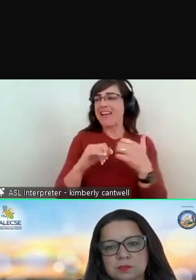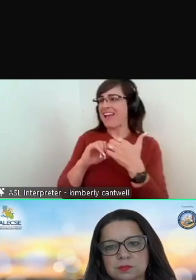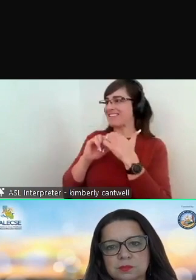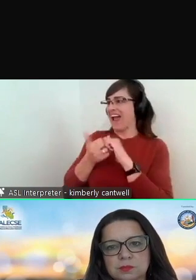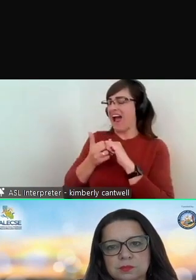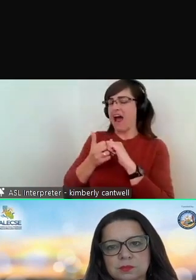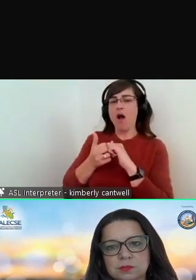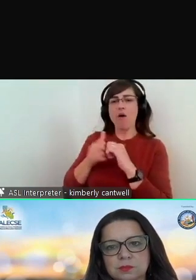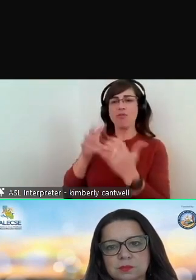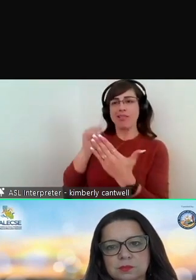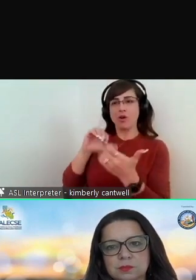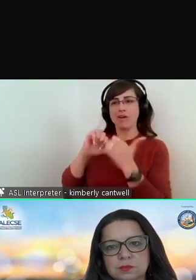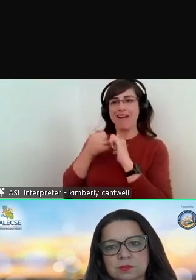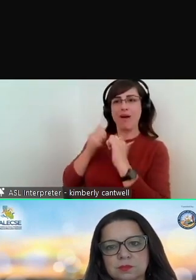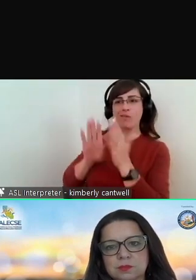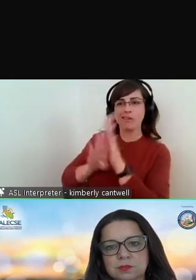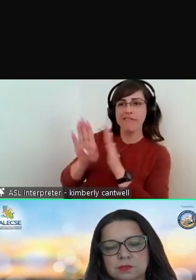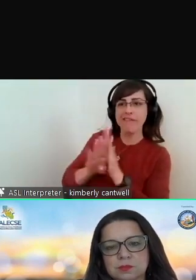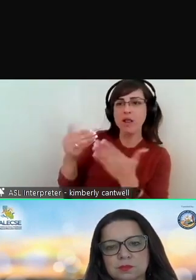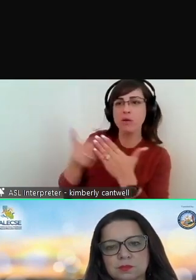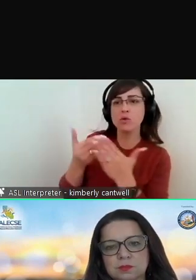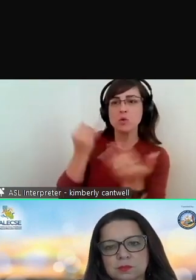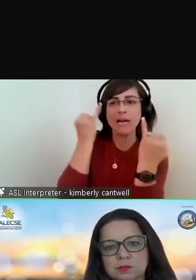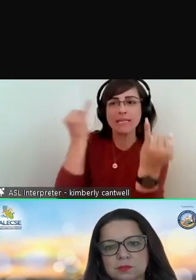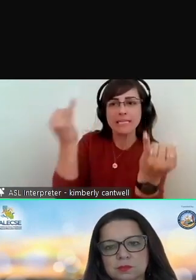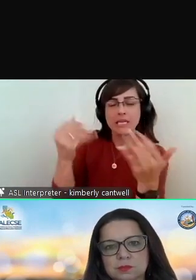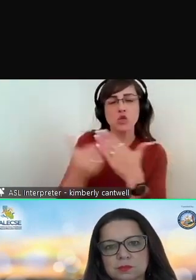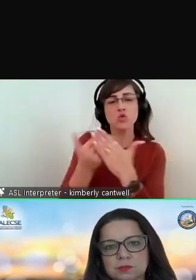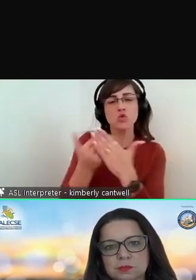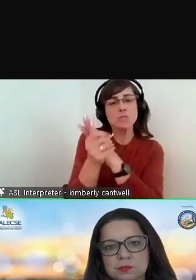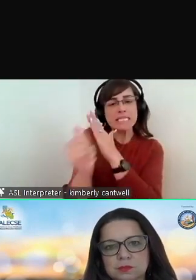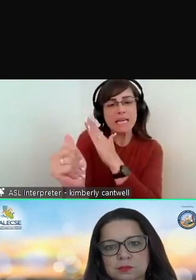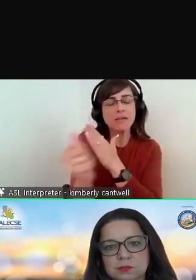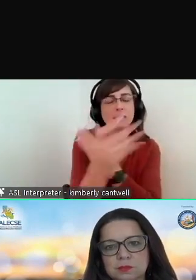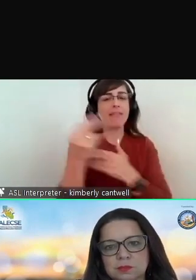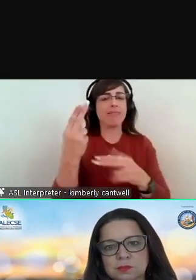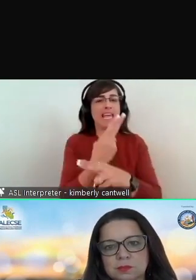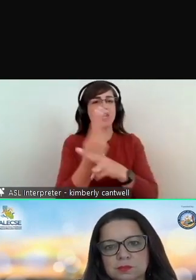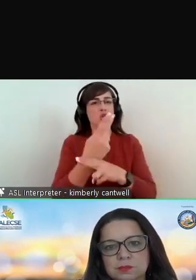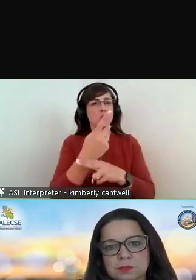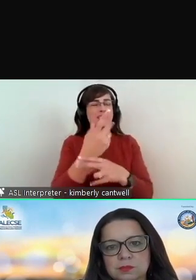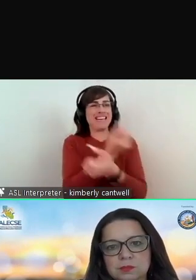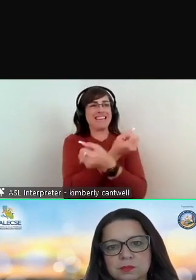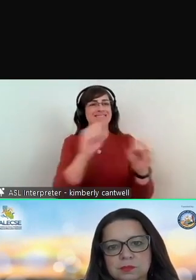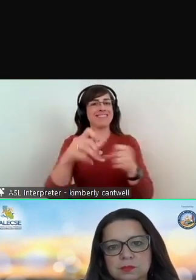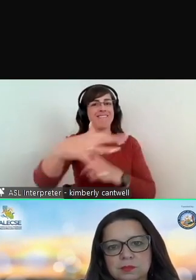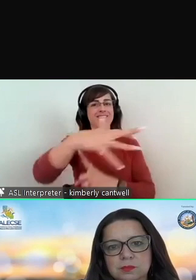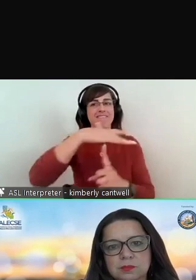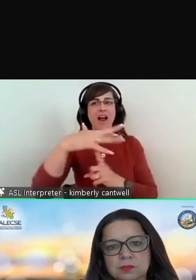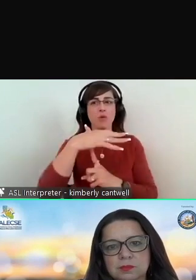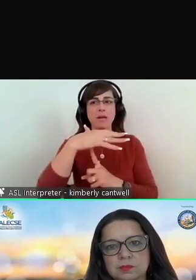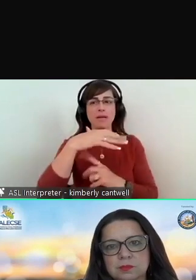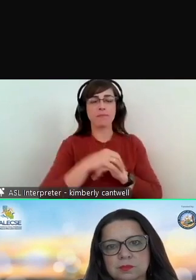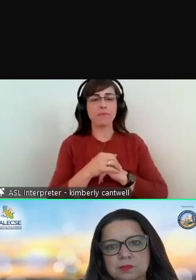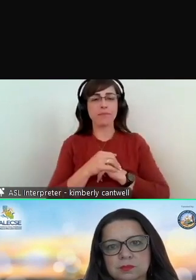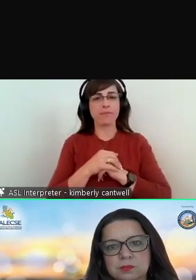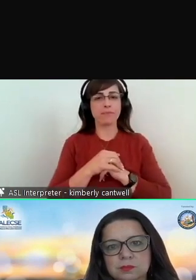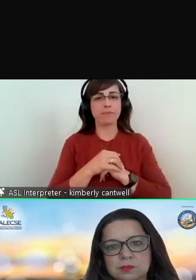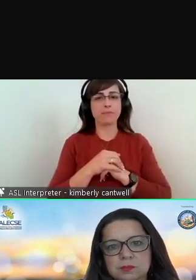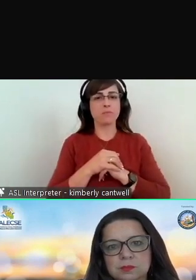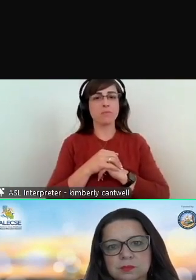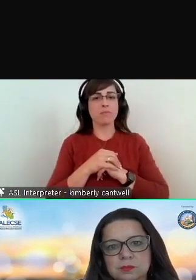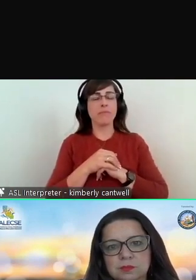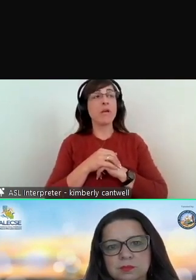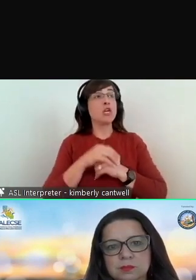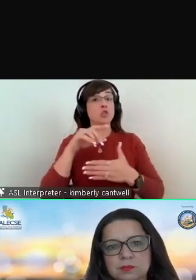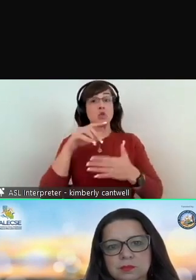learn, it's how they develop new ideas, new skills, and they use them in this safe environment. So